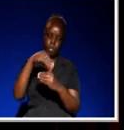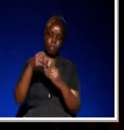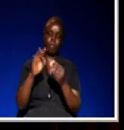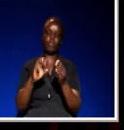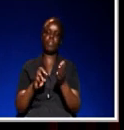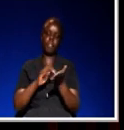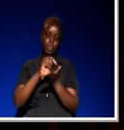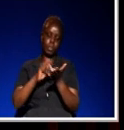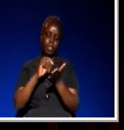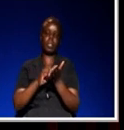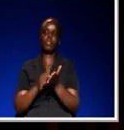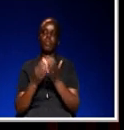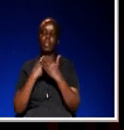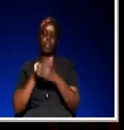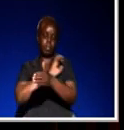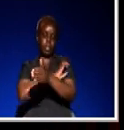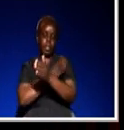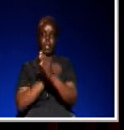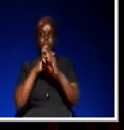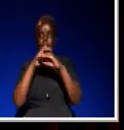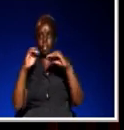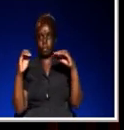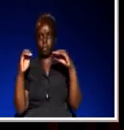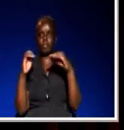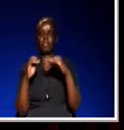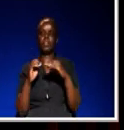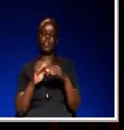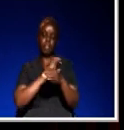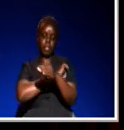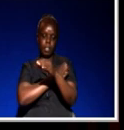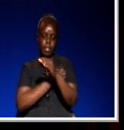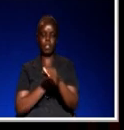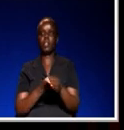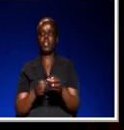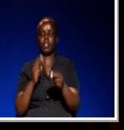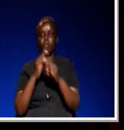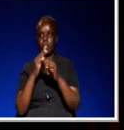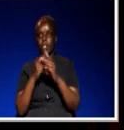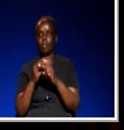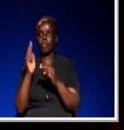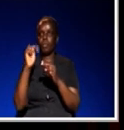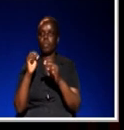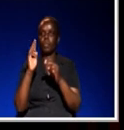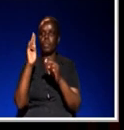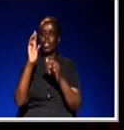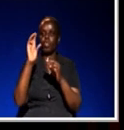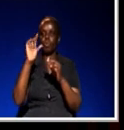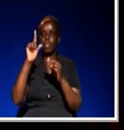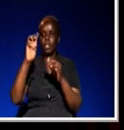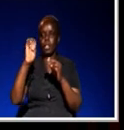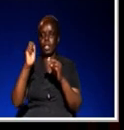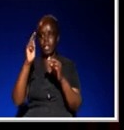energy levels. These energy levels, this is nucleus. This is the nucleus.